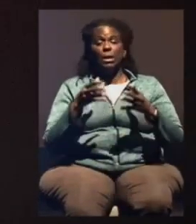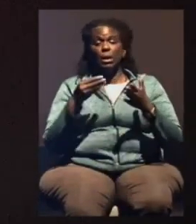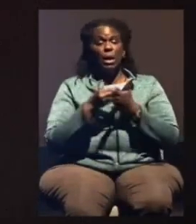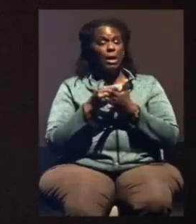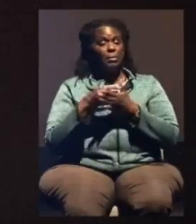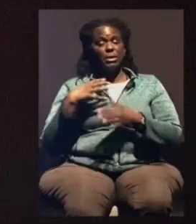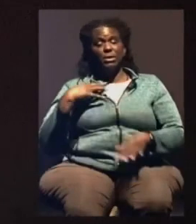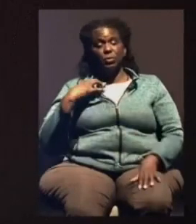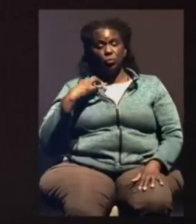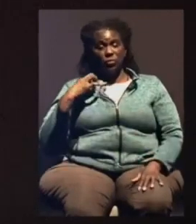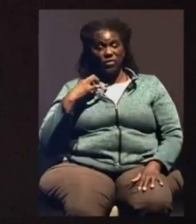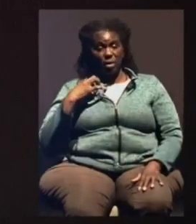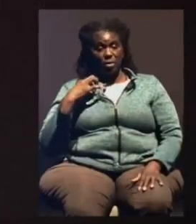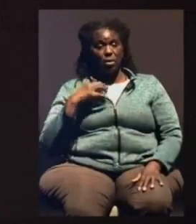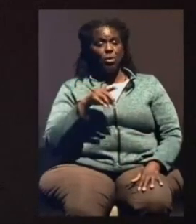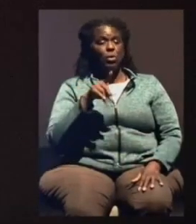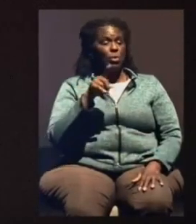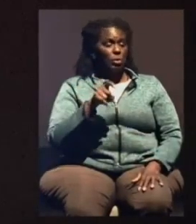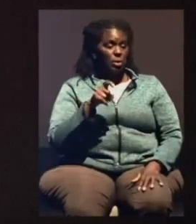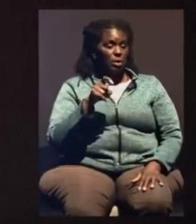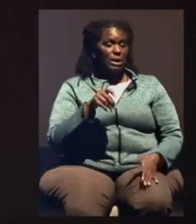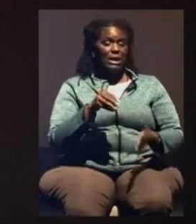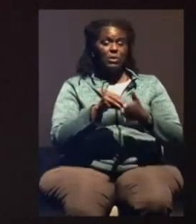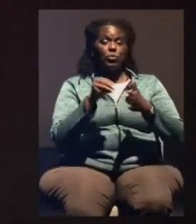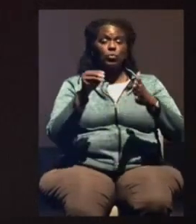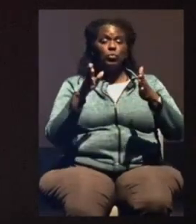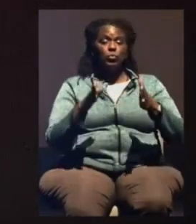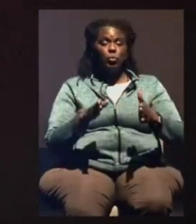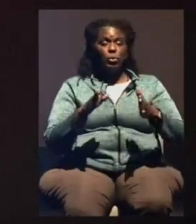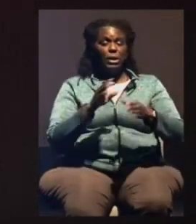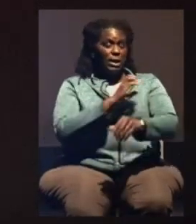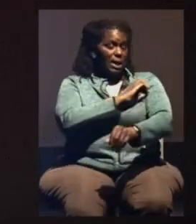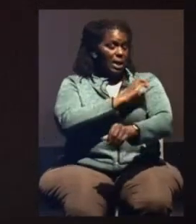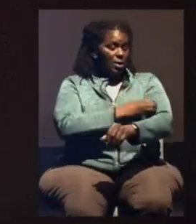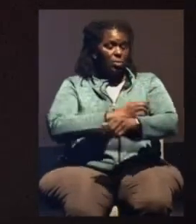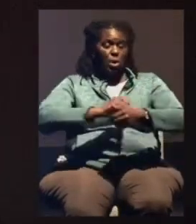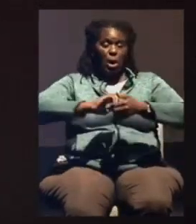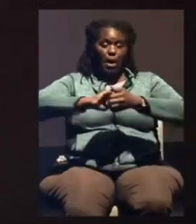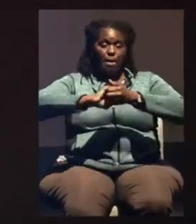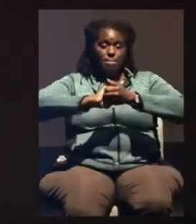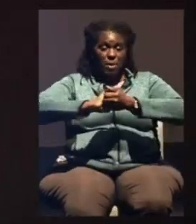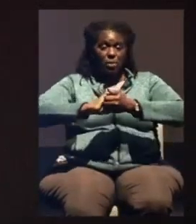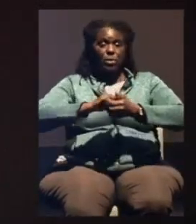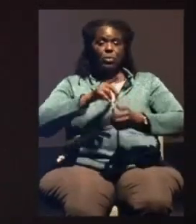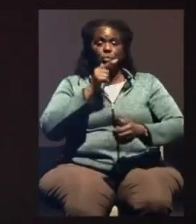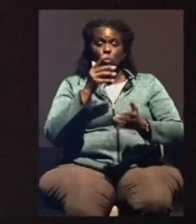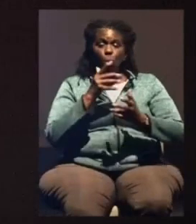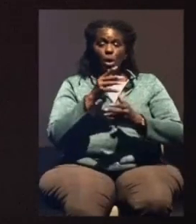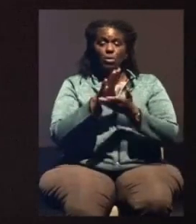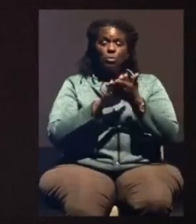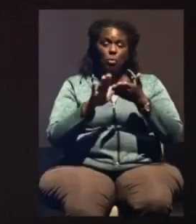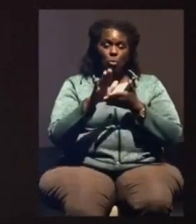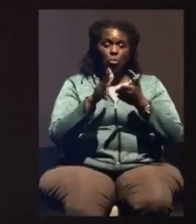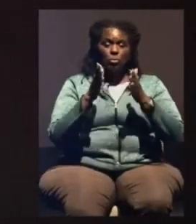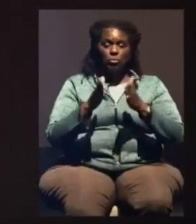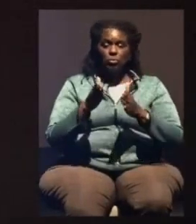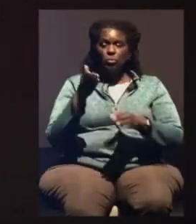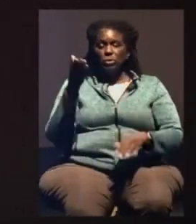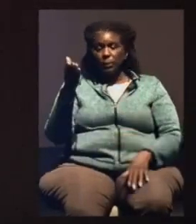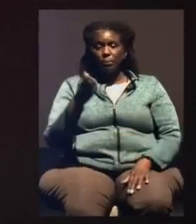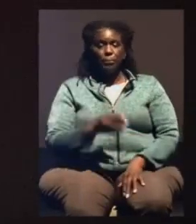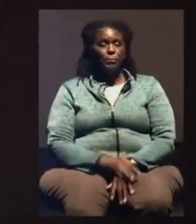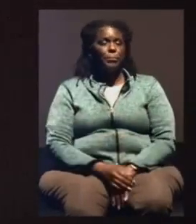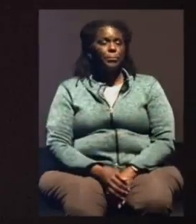to volunteer, right? What you need is student energy and partners that care about having college students at their sites. Thank